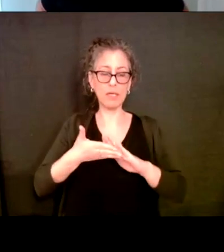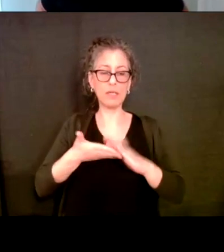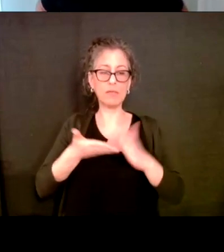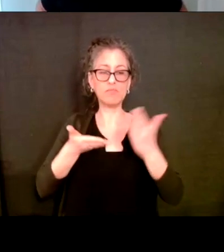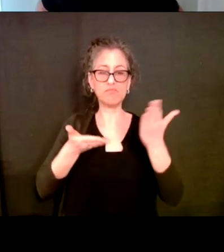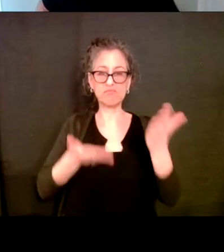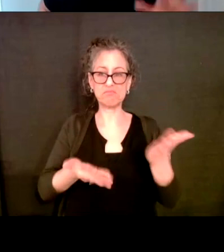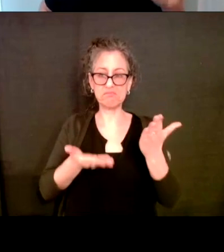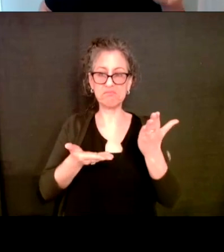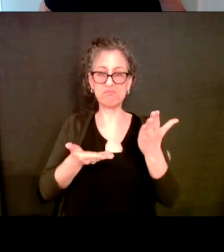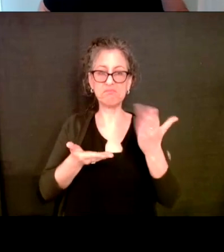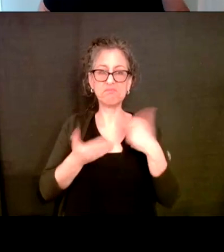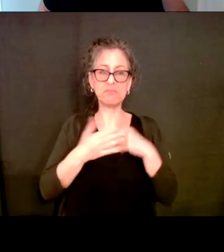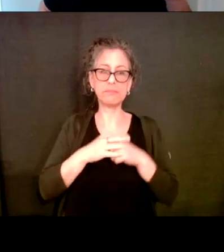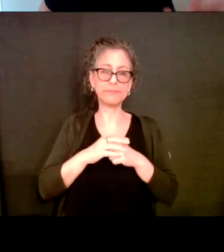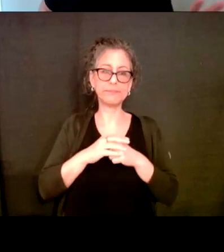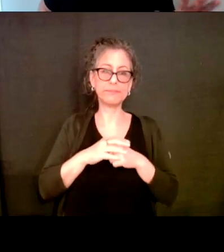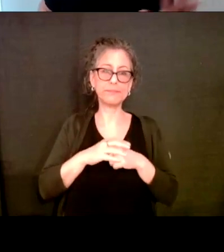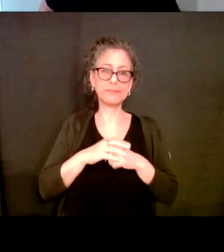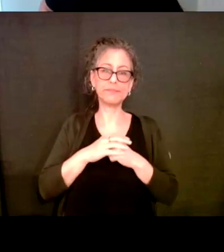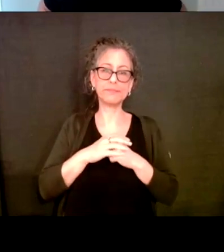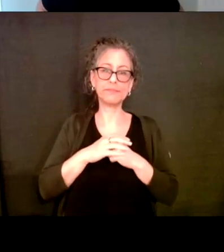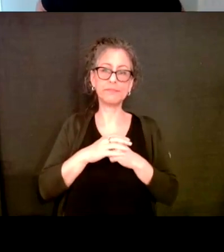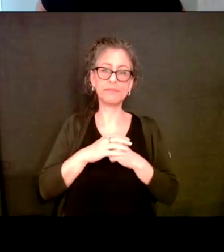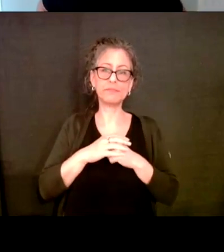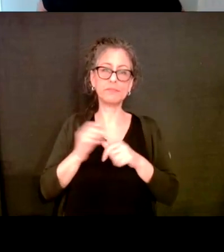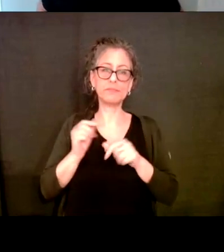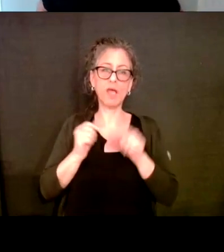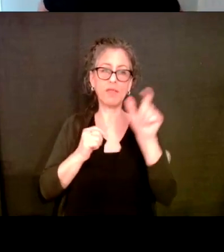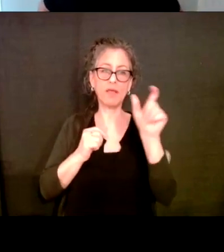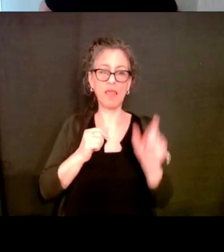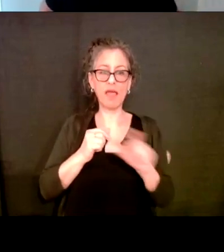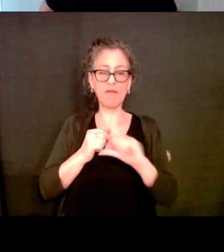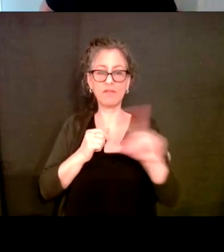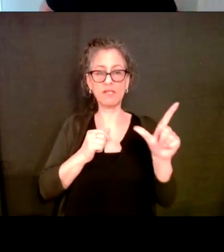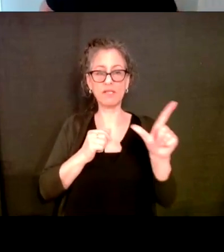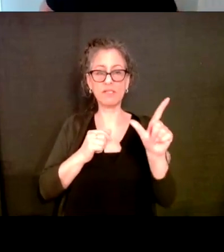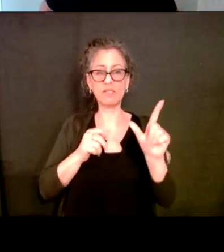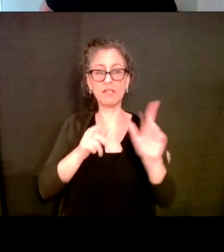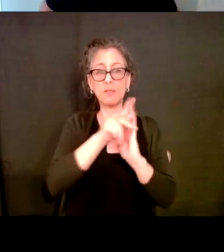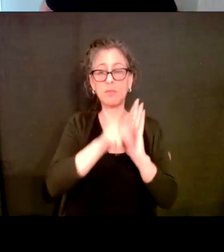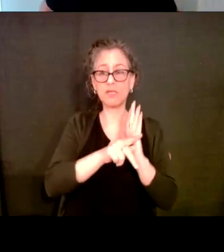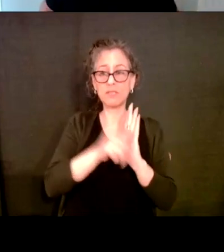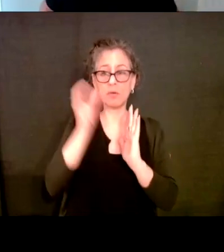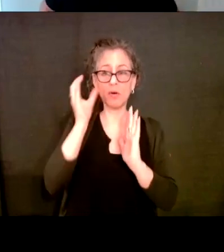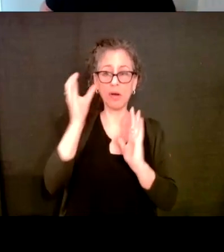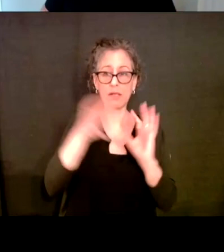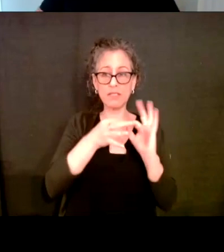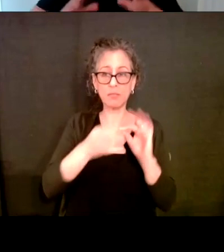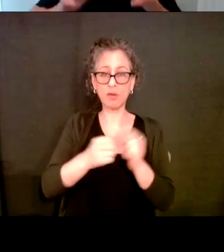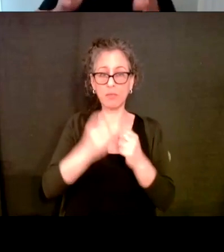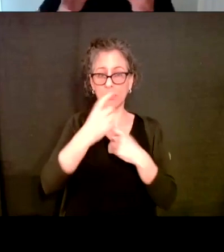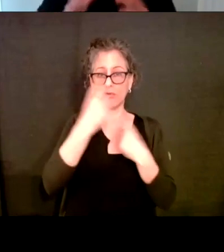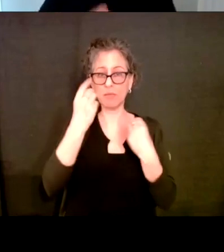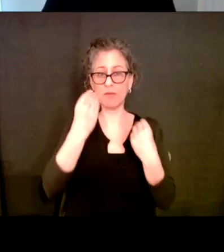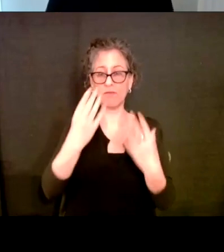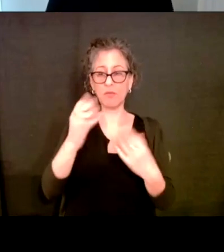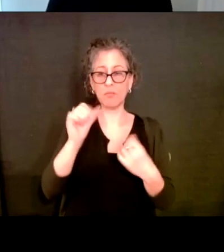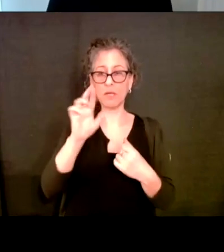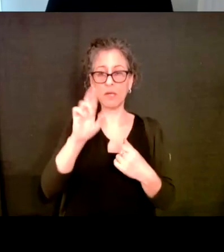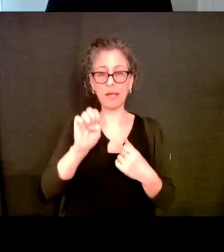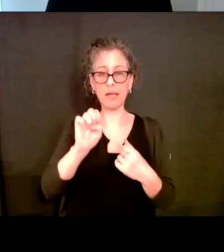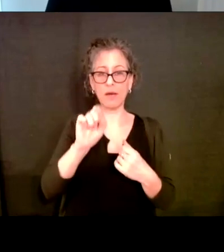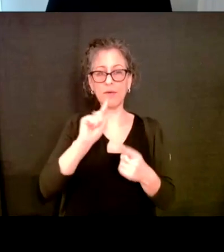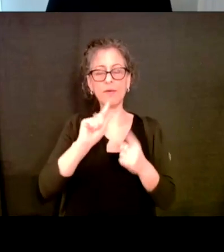I present on the far left, the principles associated with trauma-informed care, questions that we